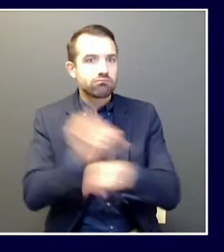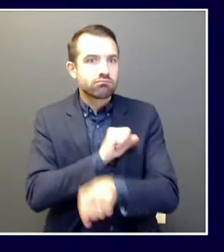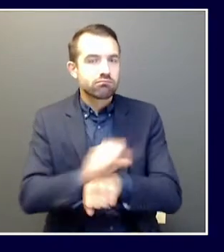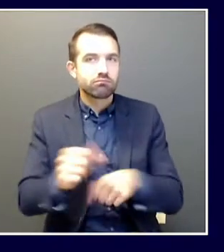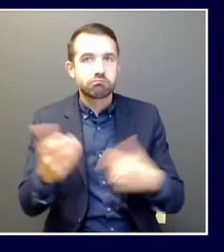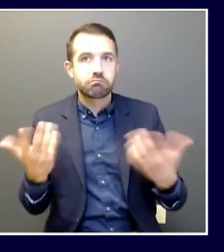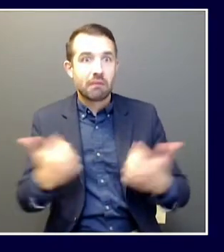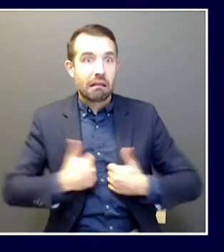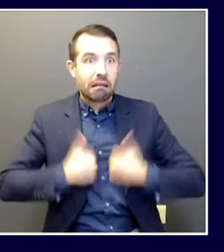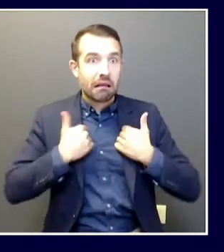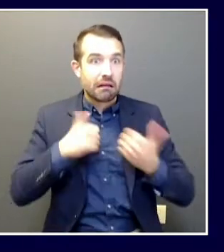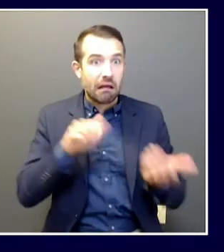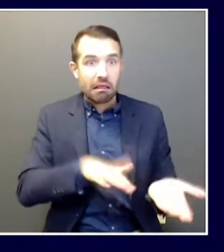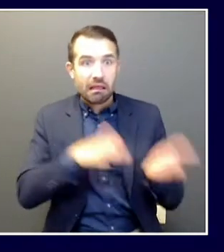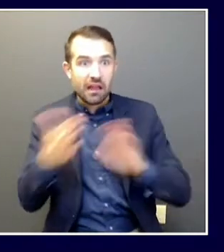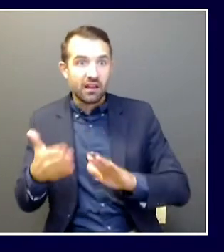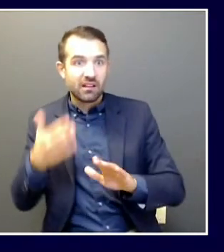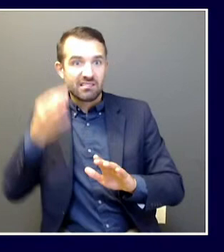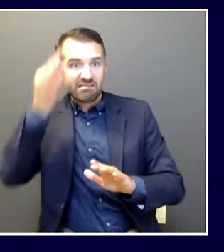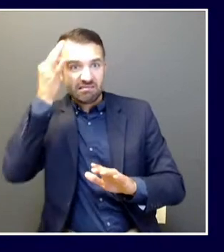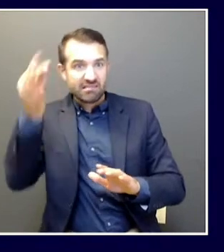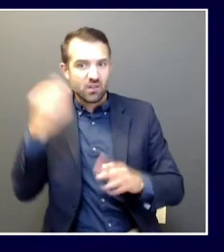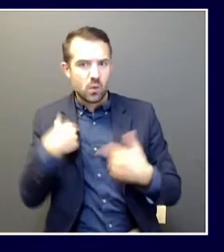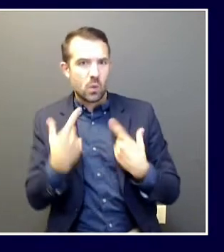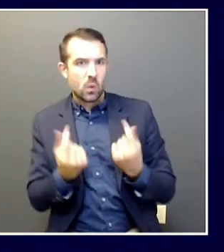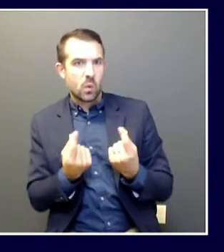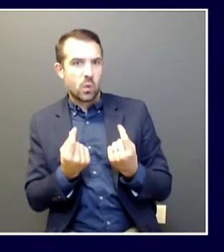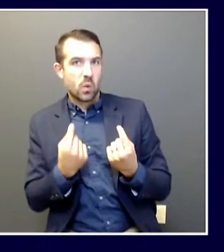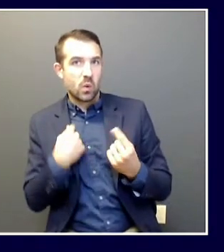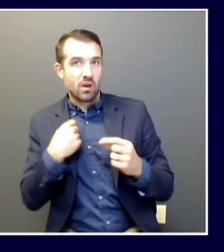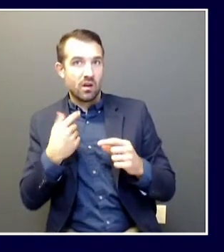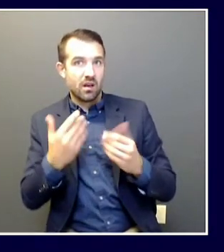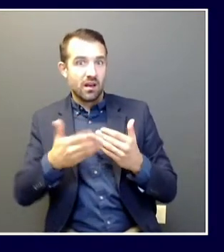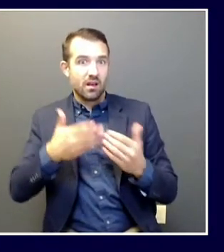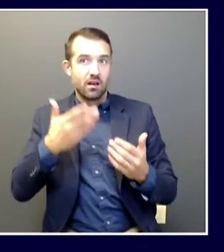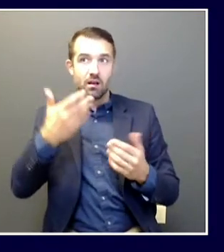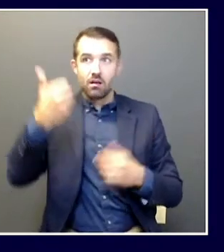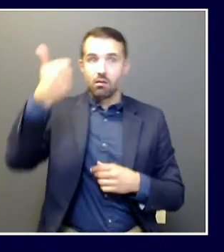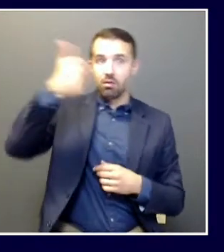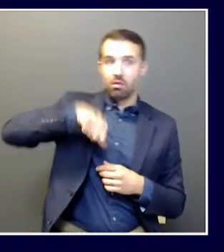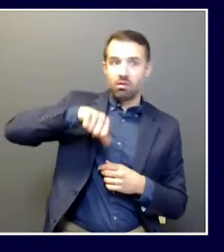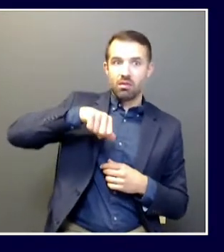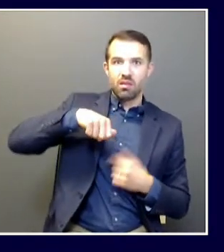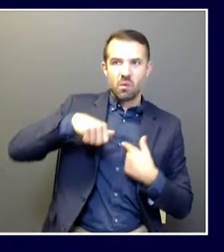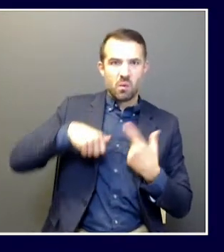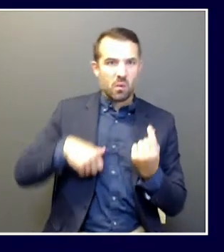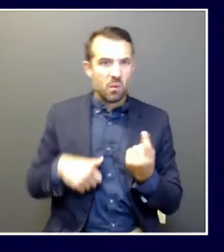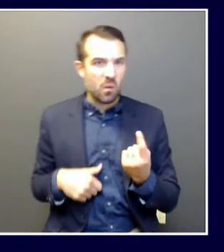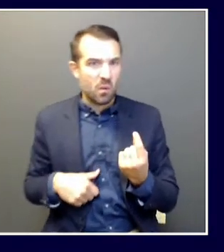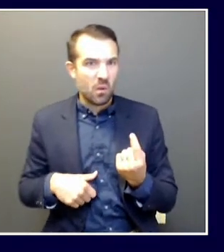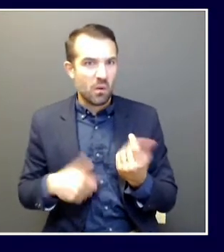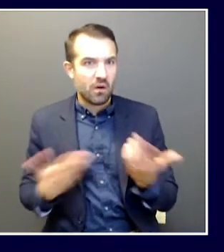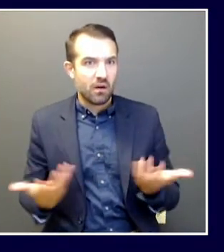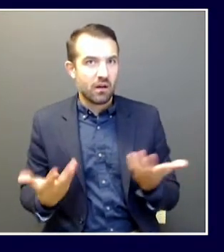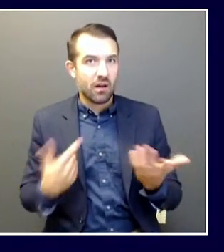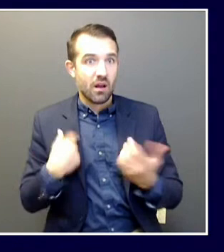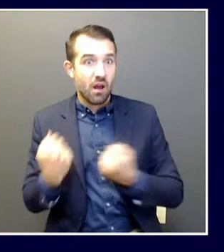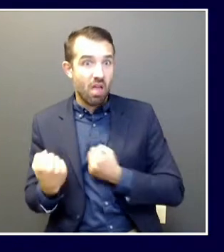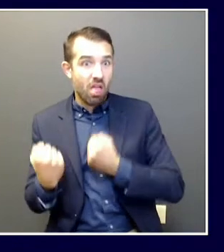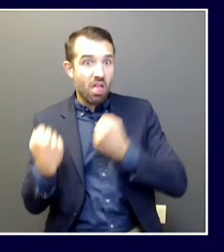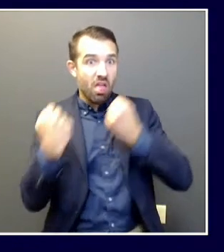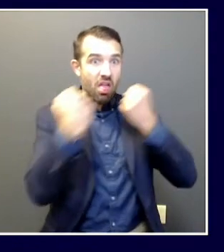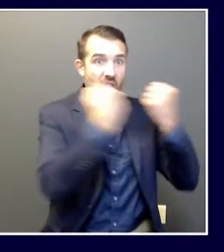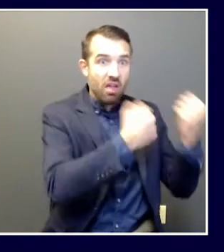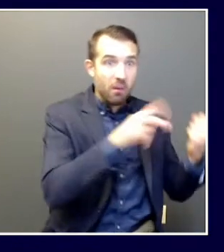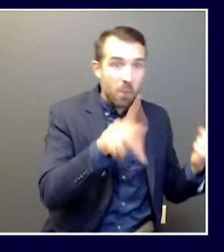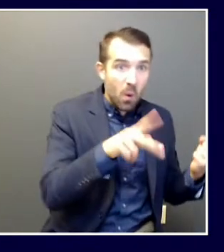tell them? Because millions of dollars and, healthcare shortages, okay, worker shortages, but, if